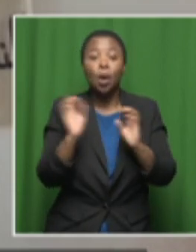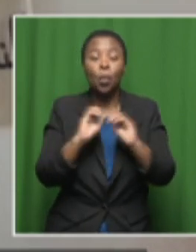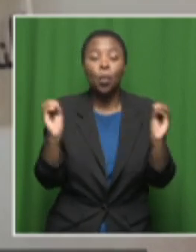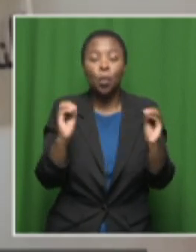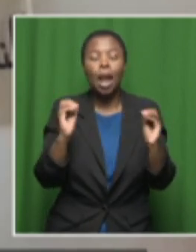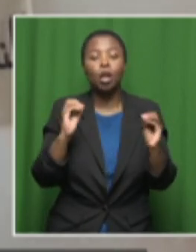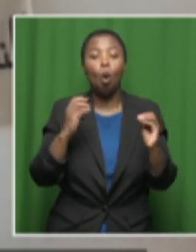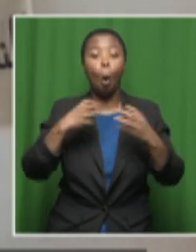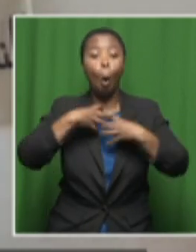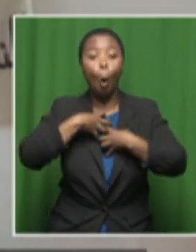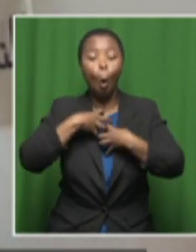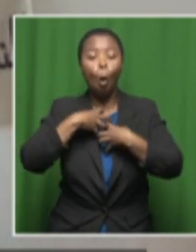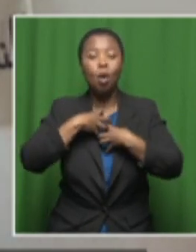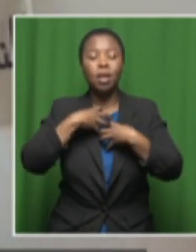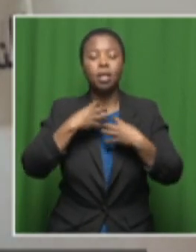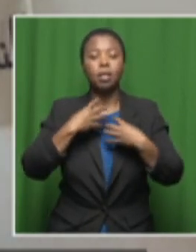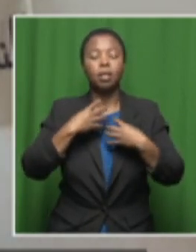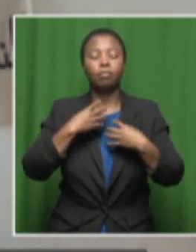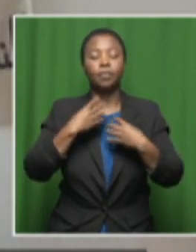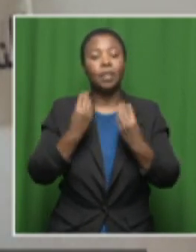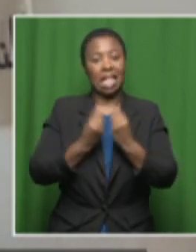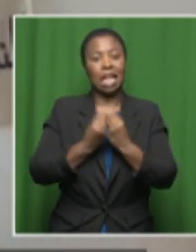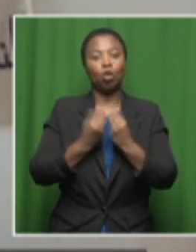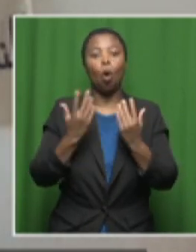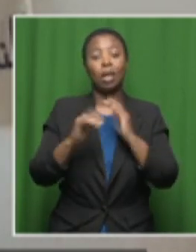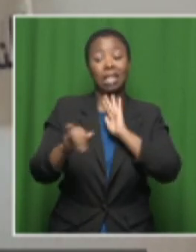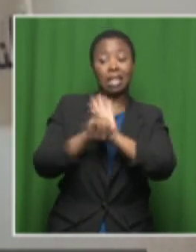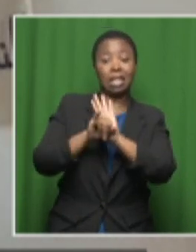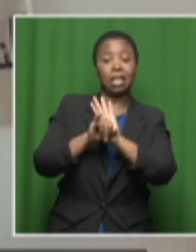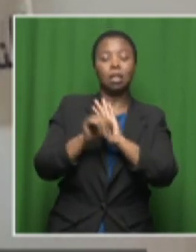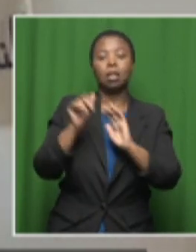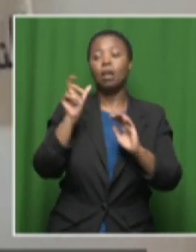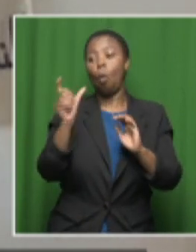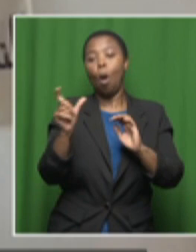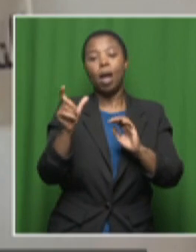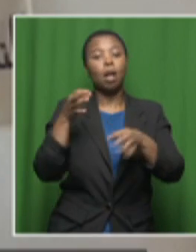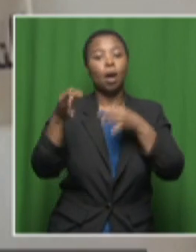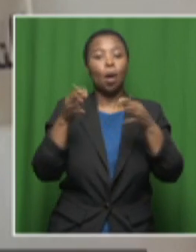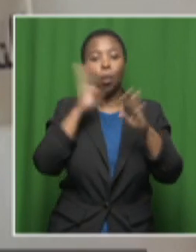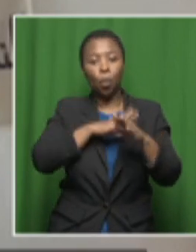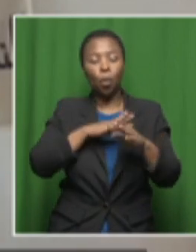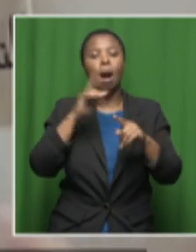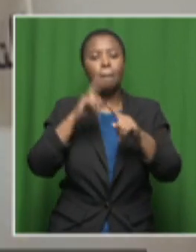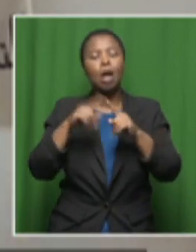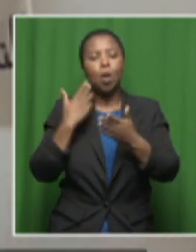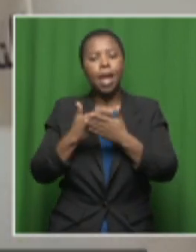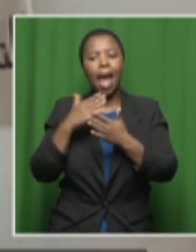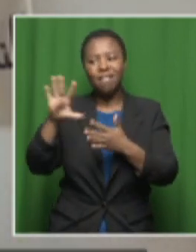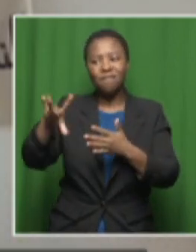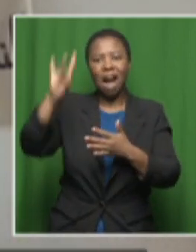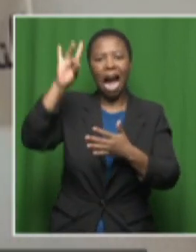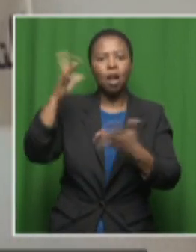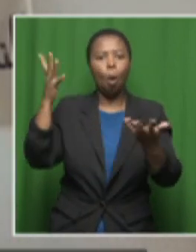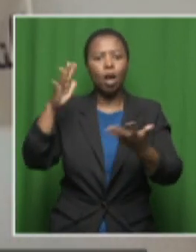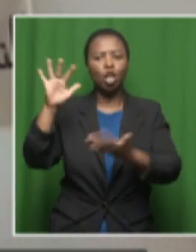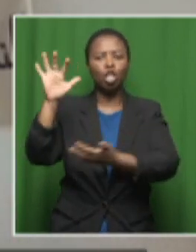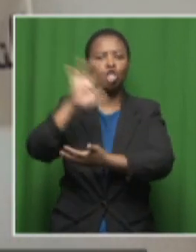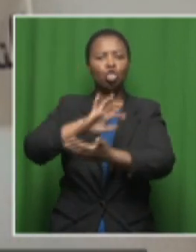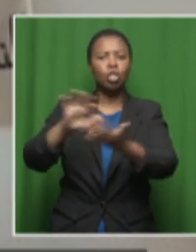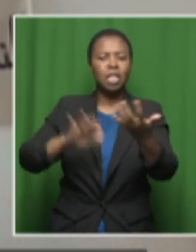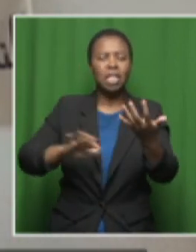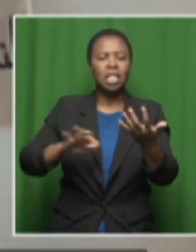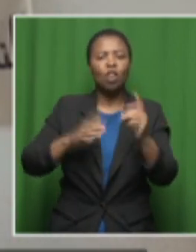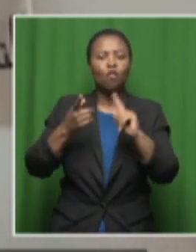of belonging or identity, then I see that you can find it in the stories that we embed in